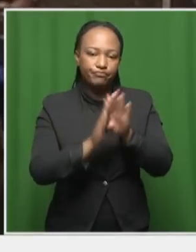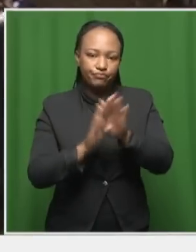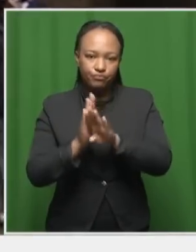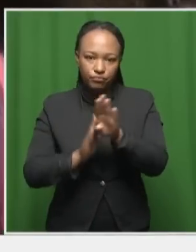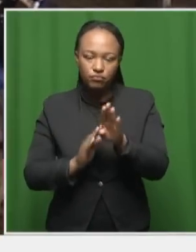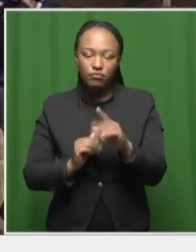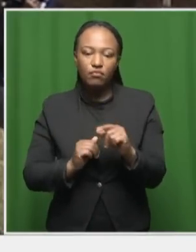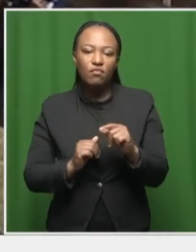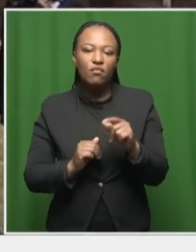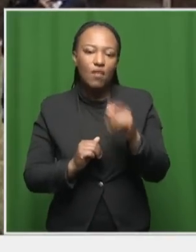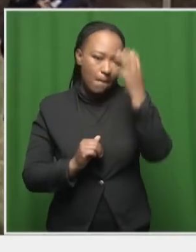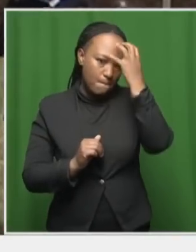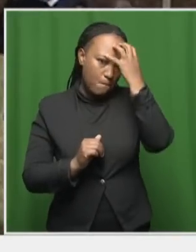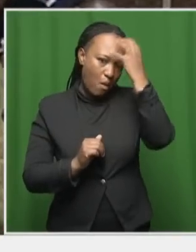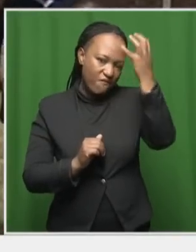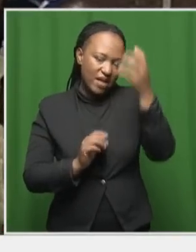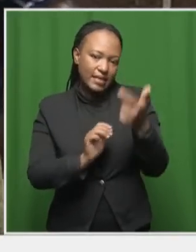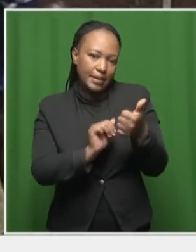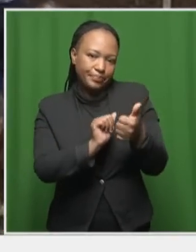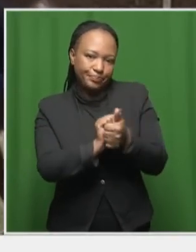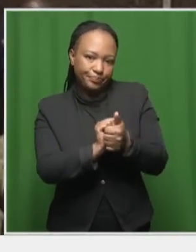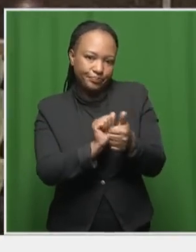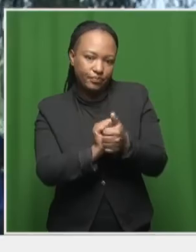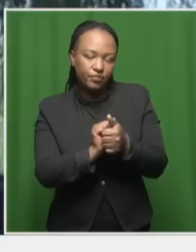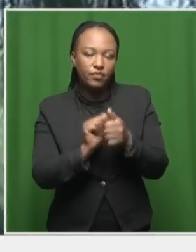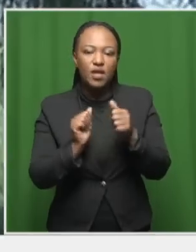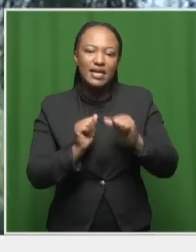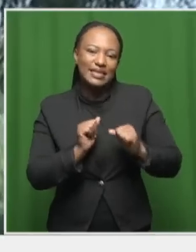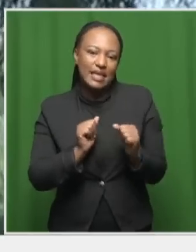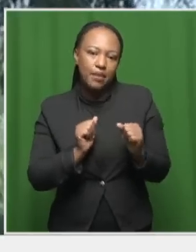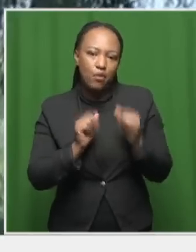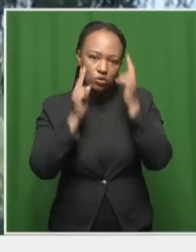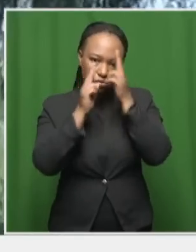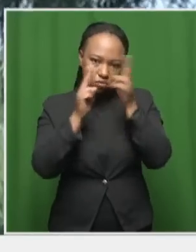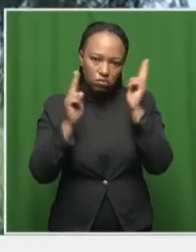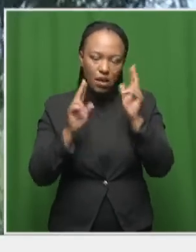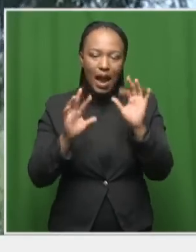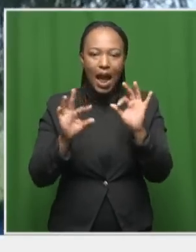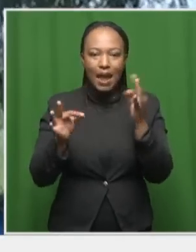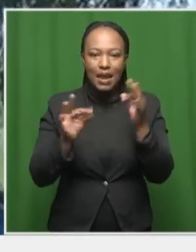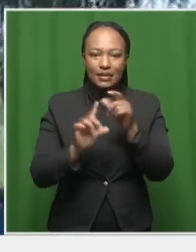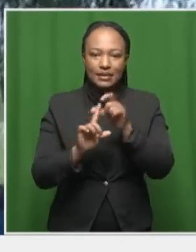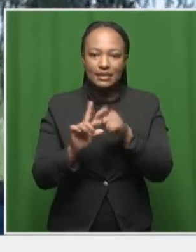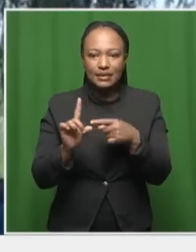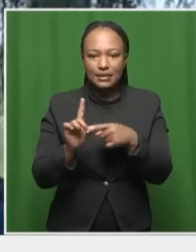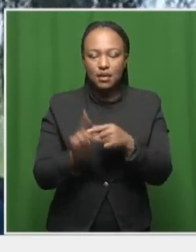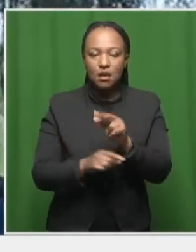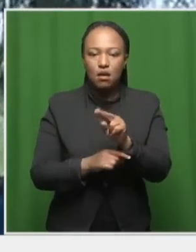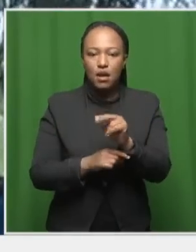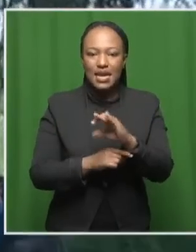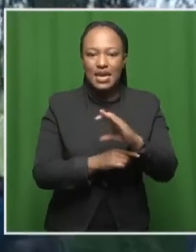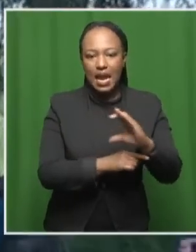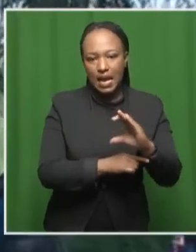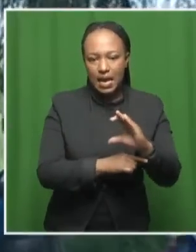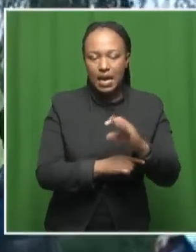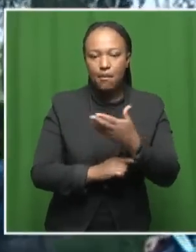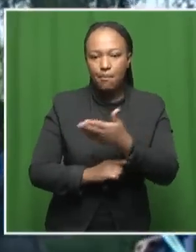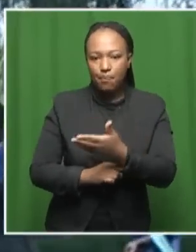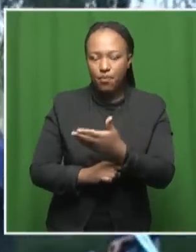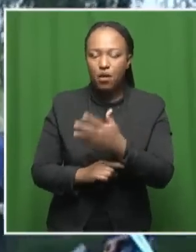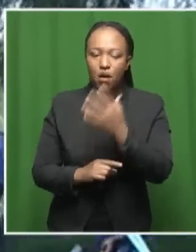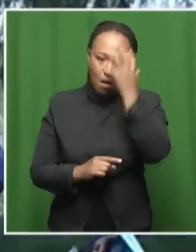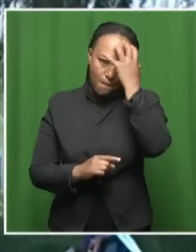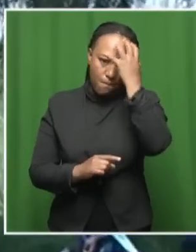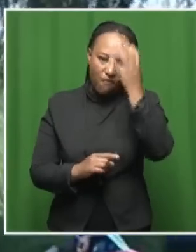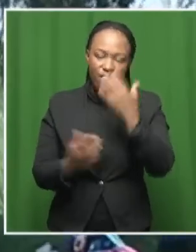at Stellenbosch University and an education commentator and analyst, Nick Spaull, joins us virtually now to discuss this. Professor Spaull, thanks so